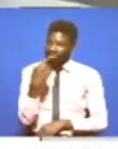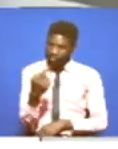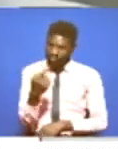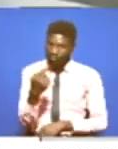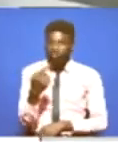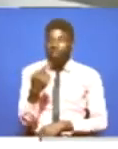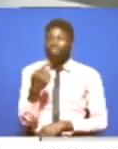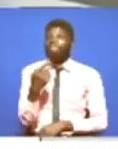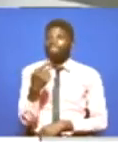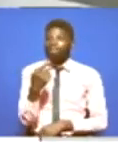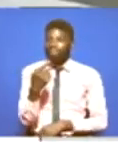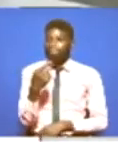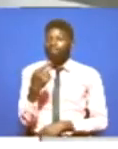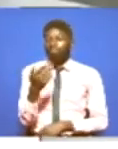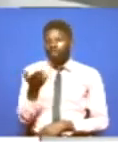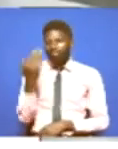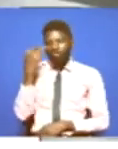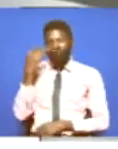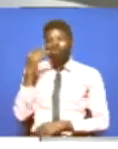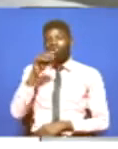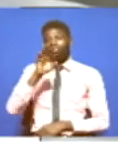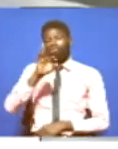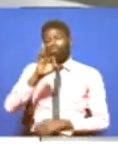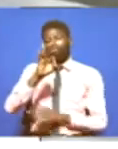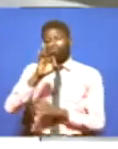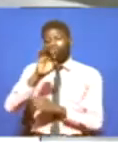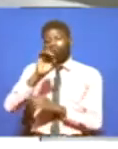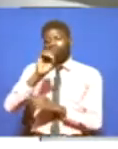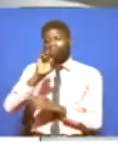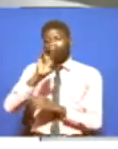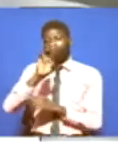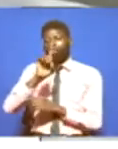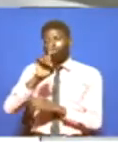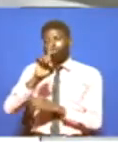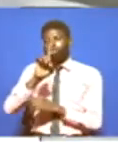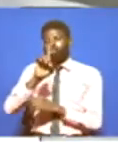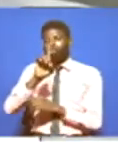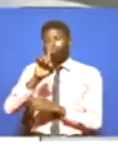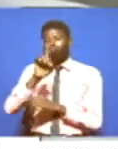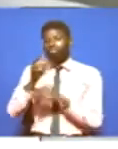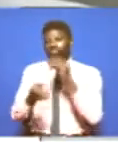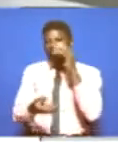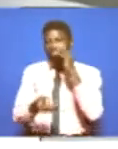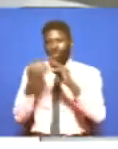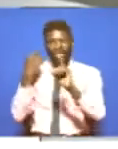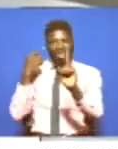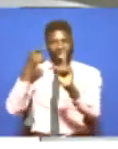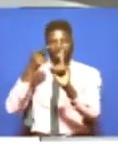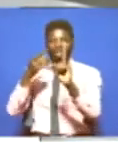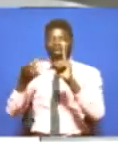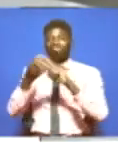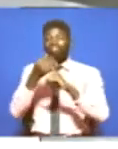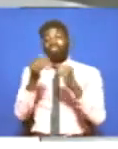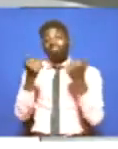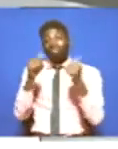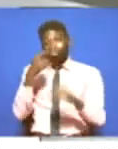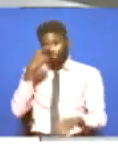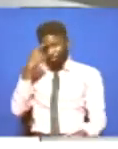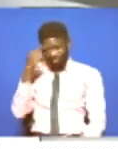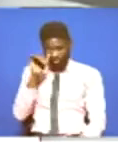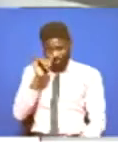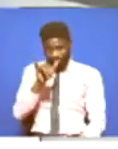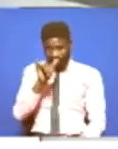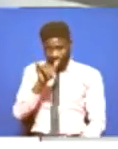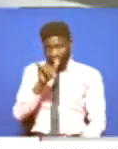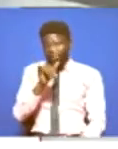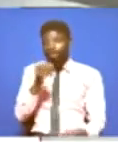what Ford was formed, we have noticed. Not achieved. And because of that, what has happened